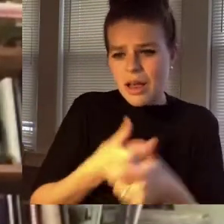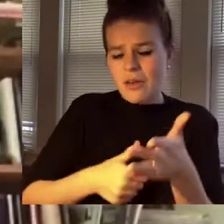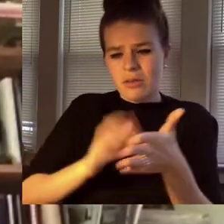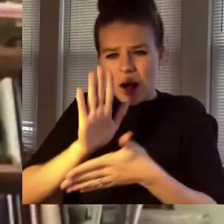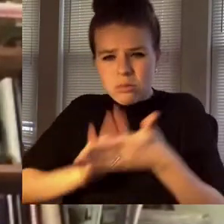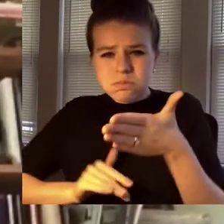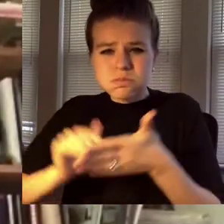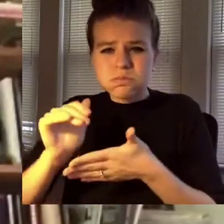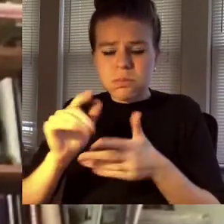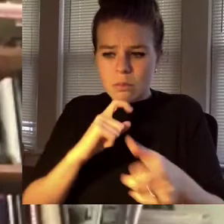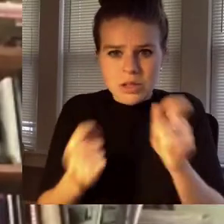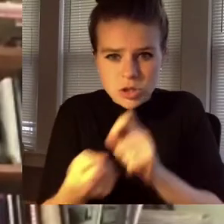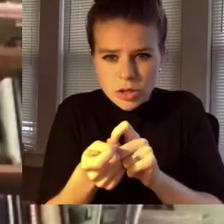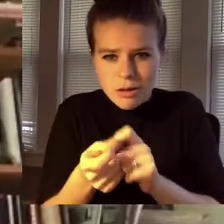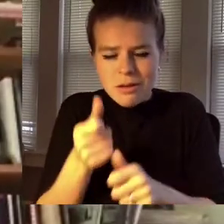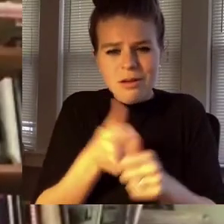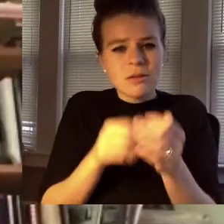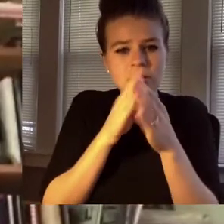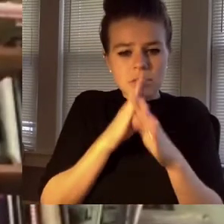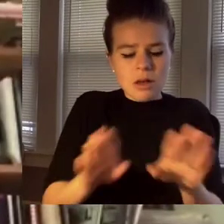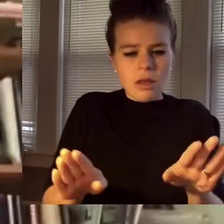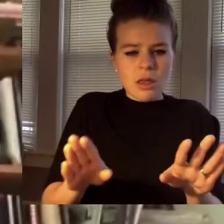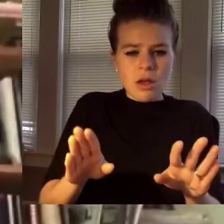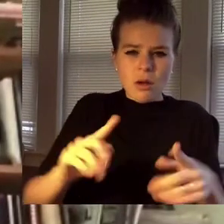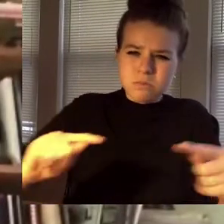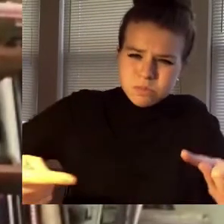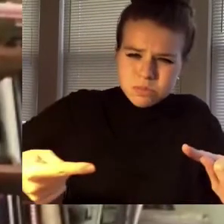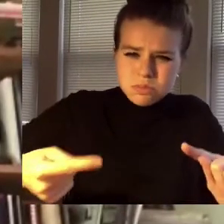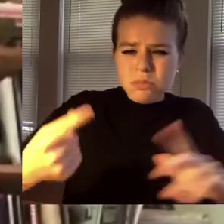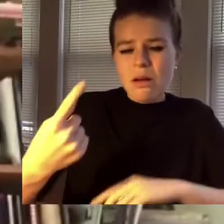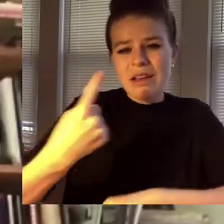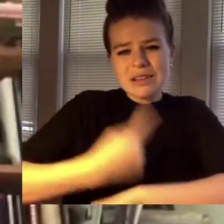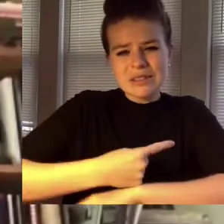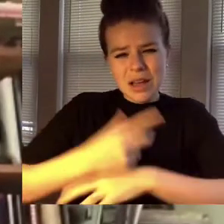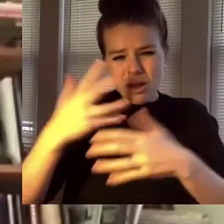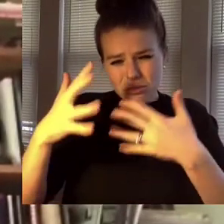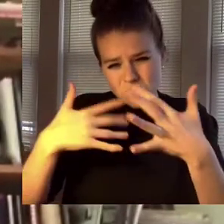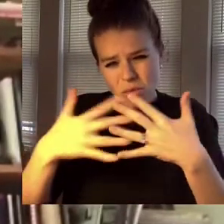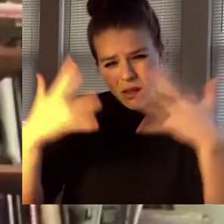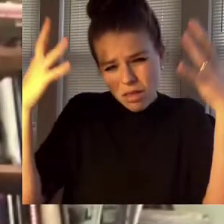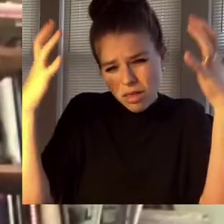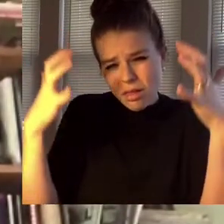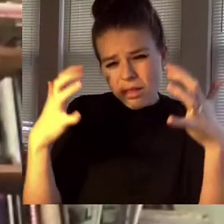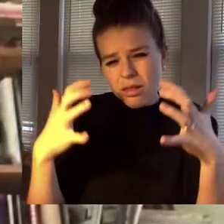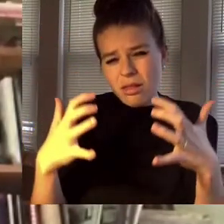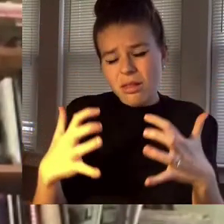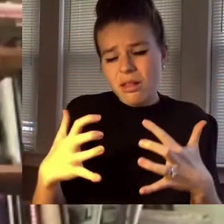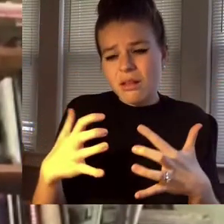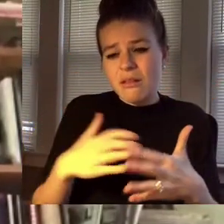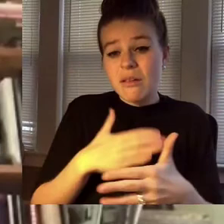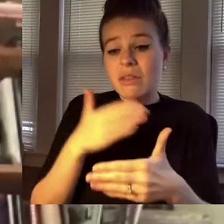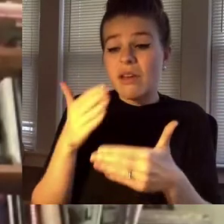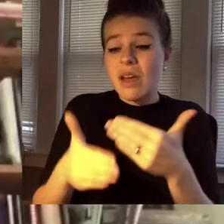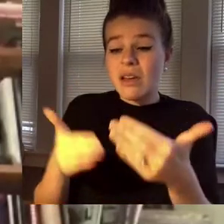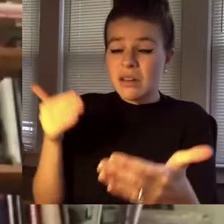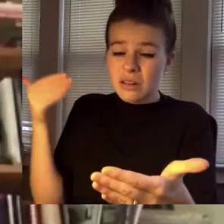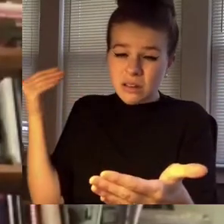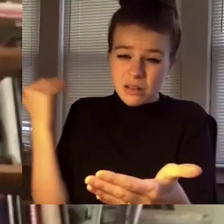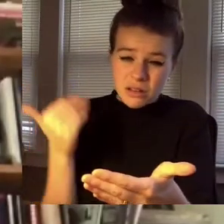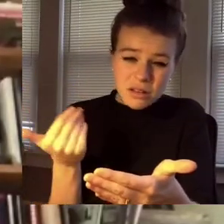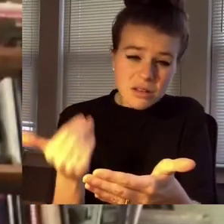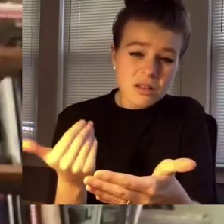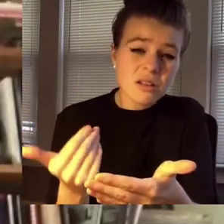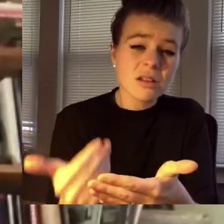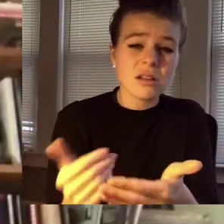betrayal, every silence a wounding. On a day as gray as this, the end of things seems imminent.